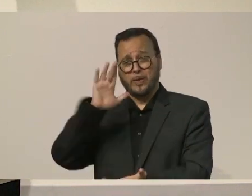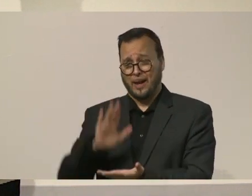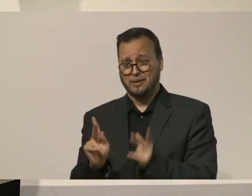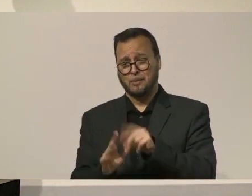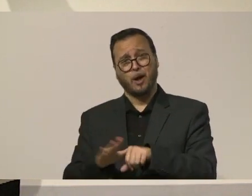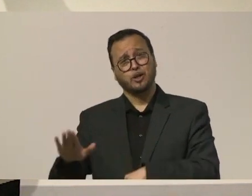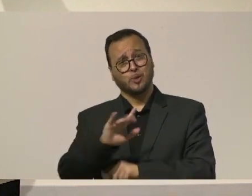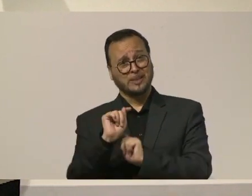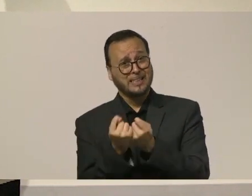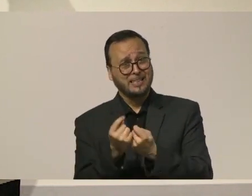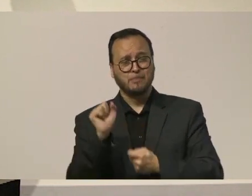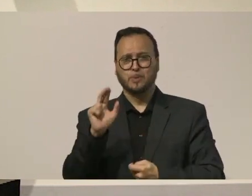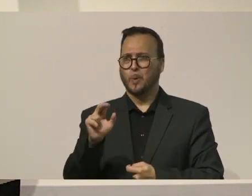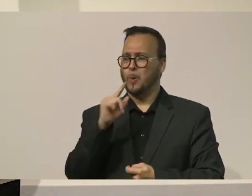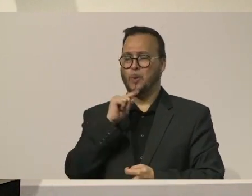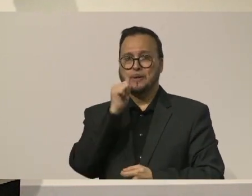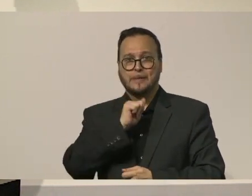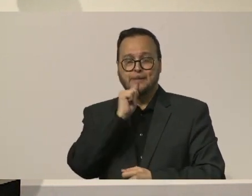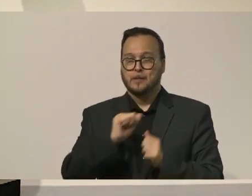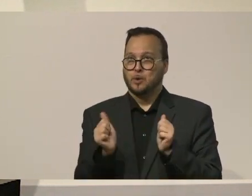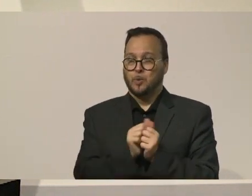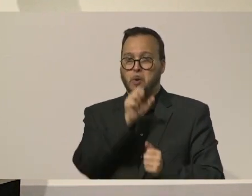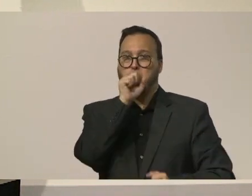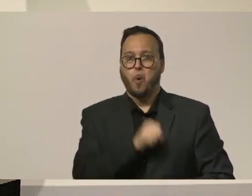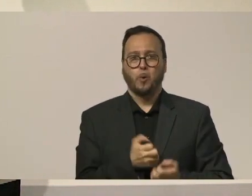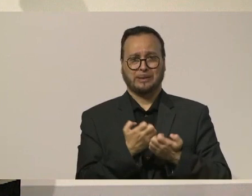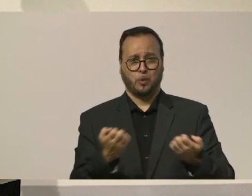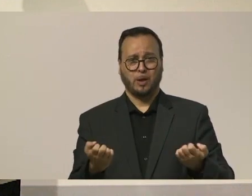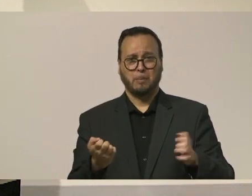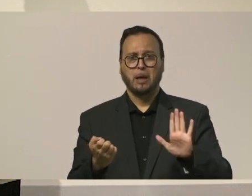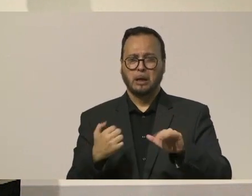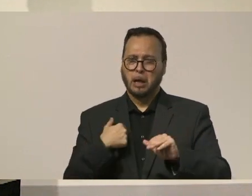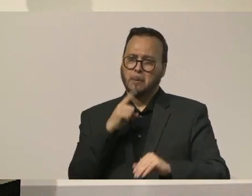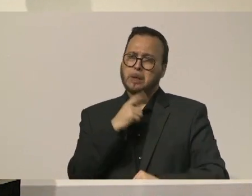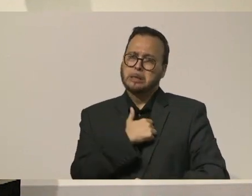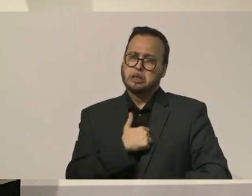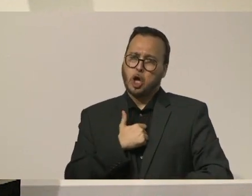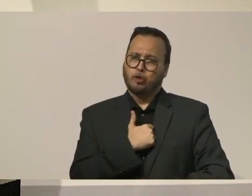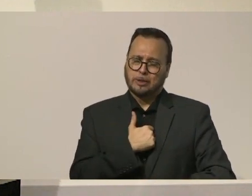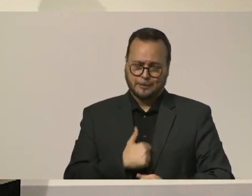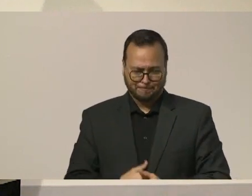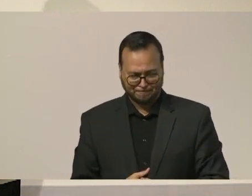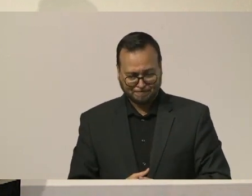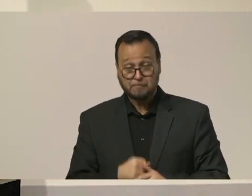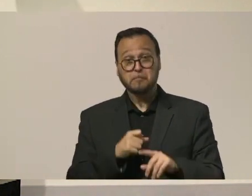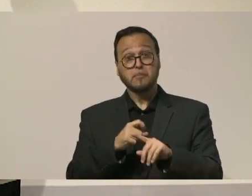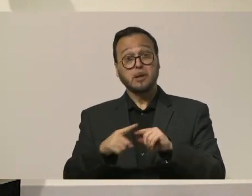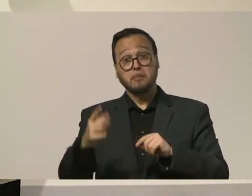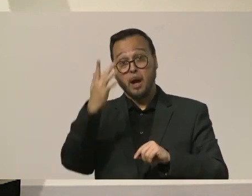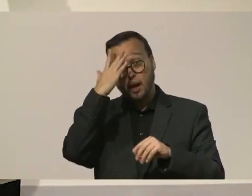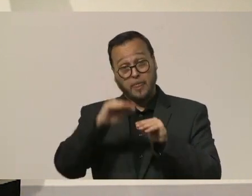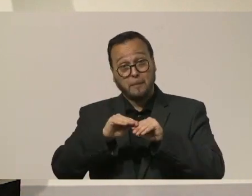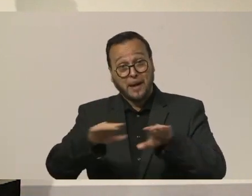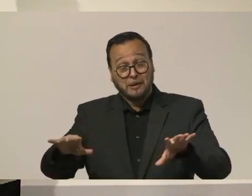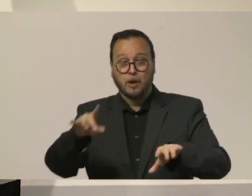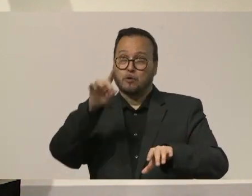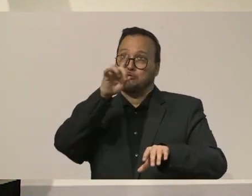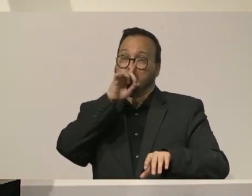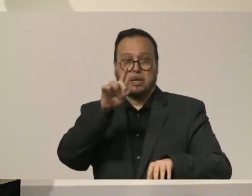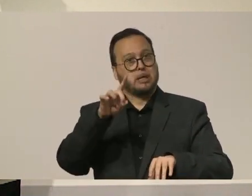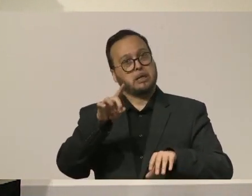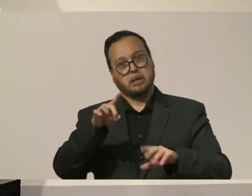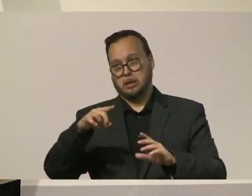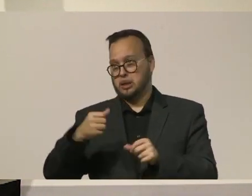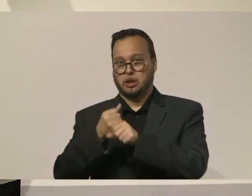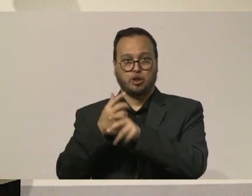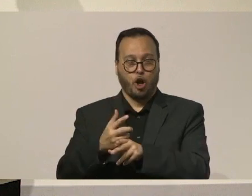on your teams or are putting up with an old piece of equipment, I am really sorry. But the pandemic greatly accelerated a decline in enrollment